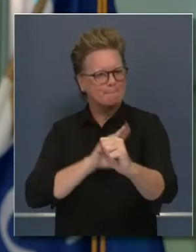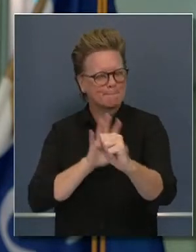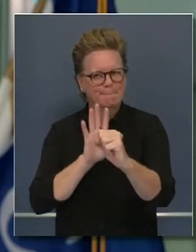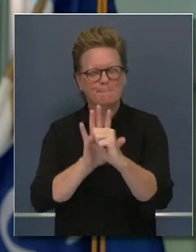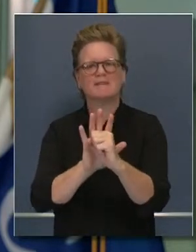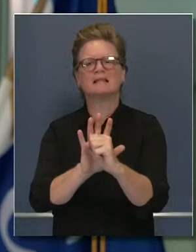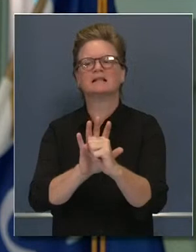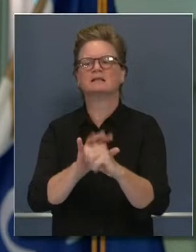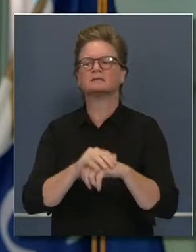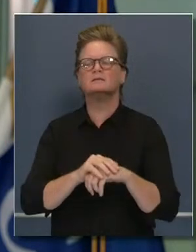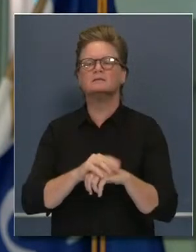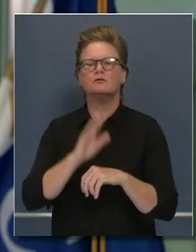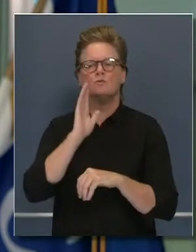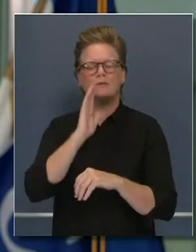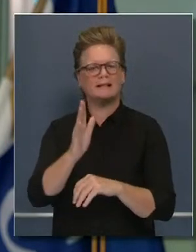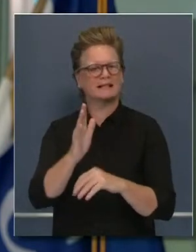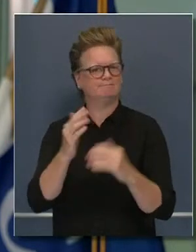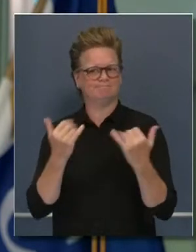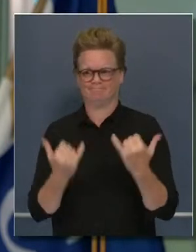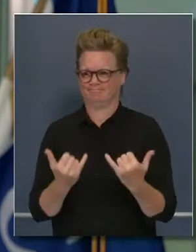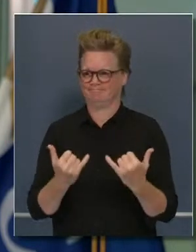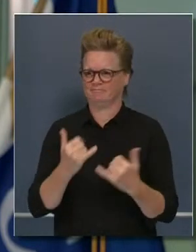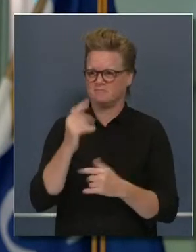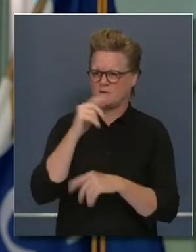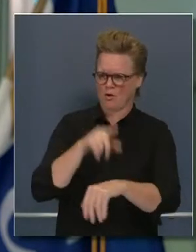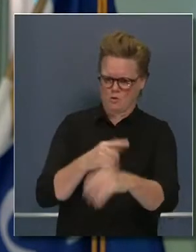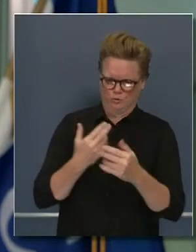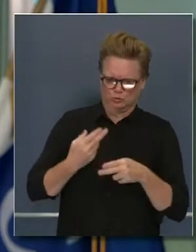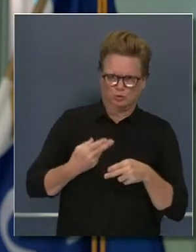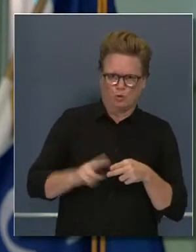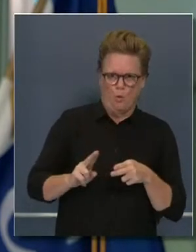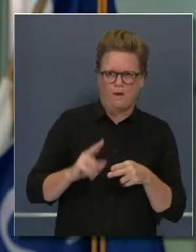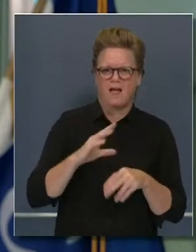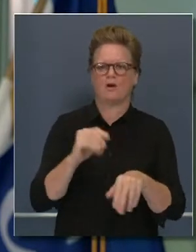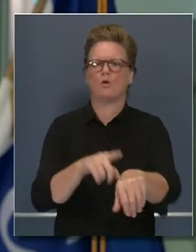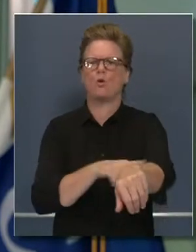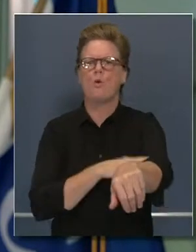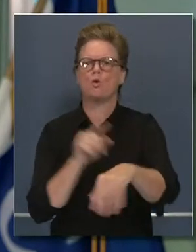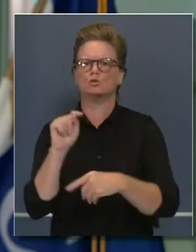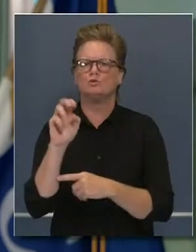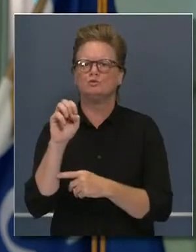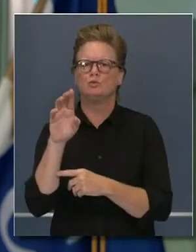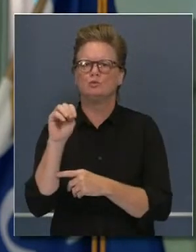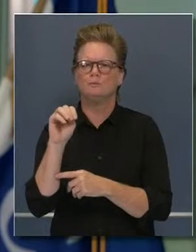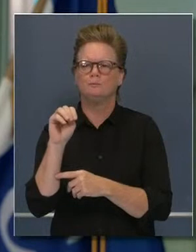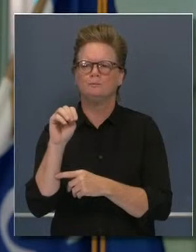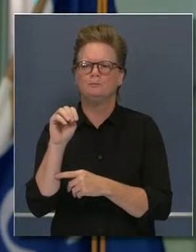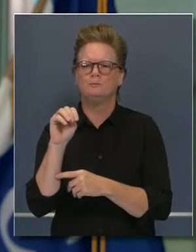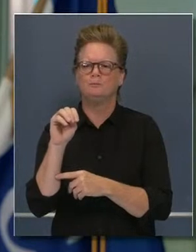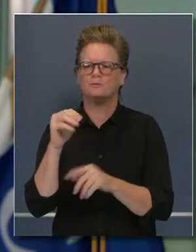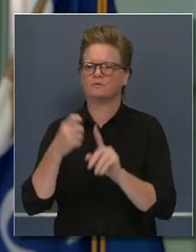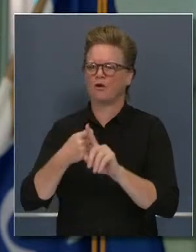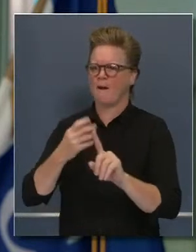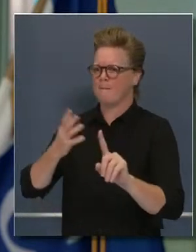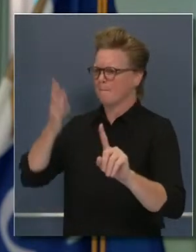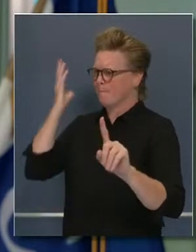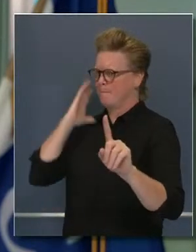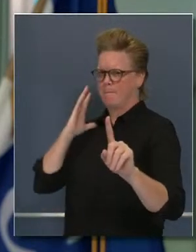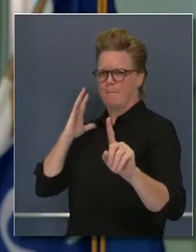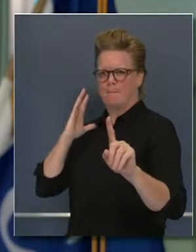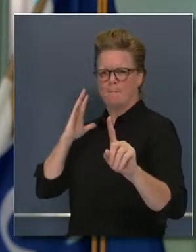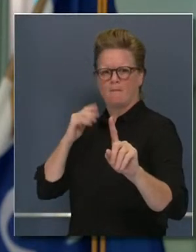the medium and long term by doing much more than we've done in the past, recognizing the enormity of challenge that we